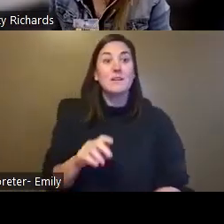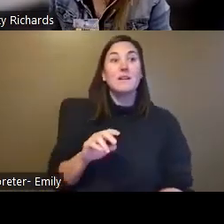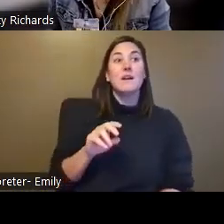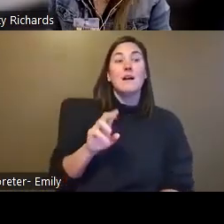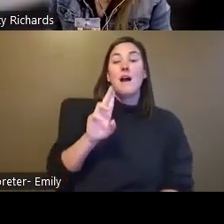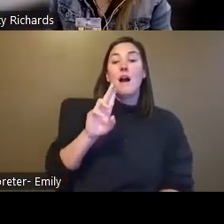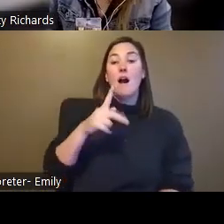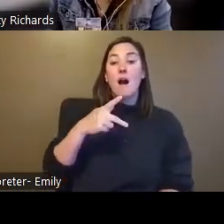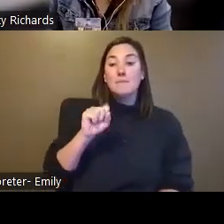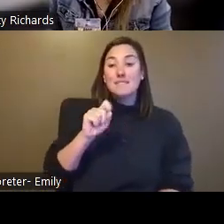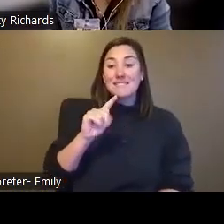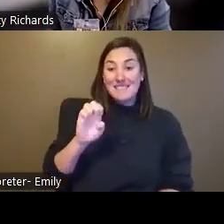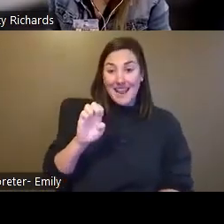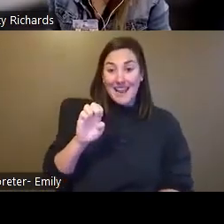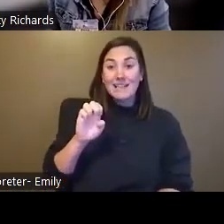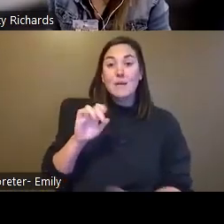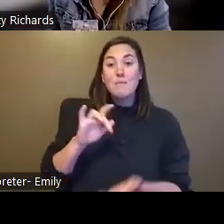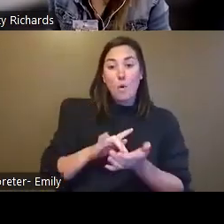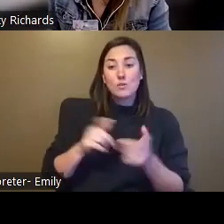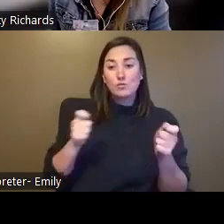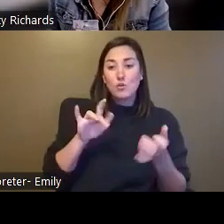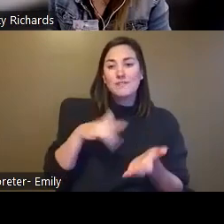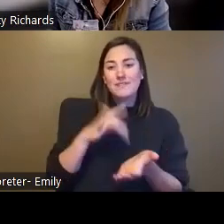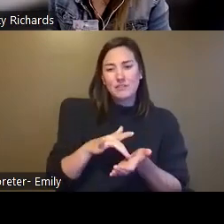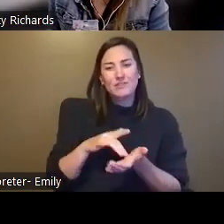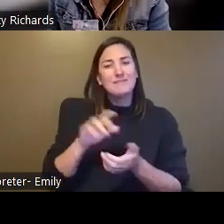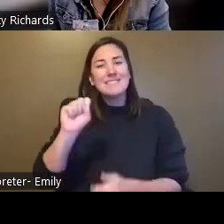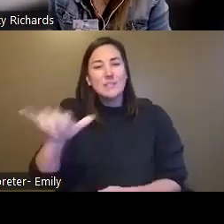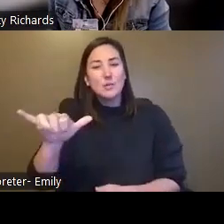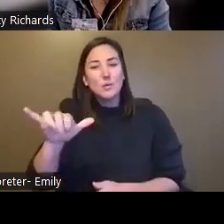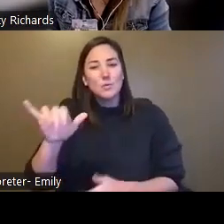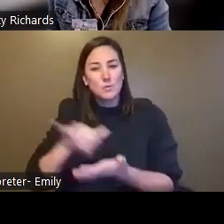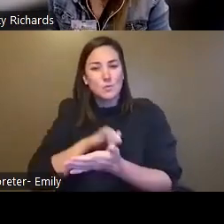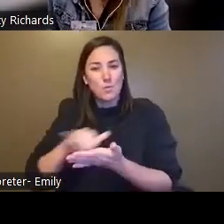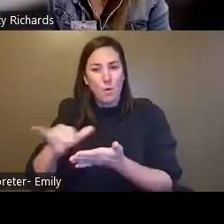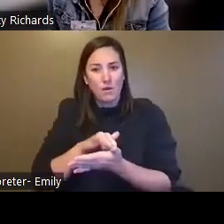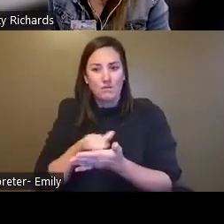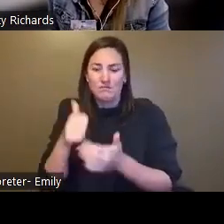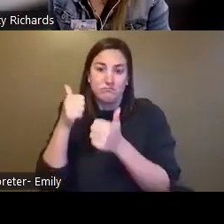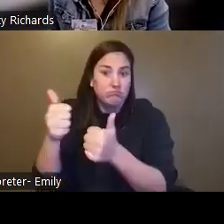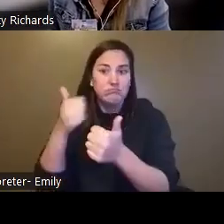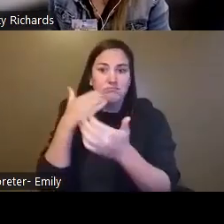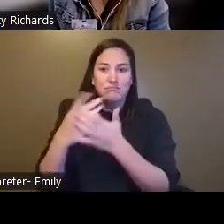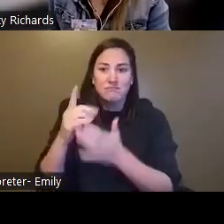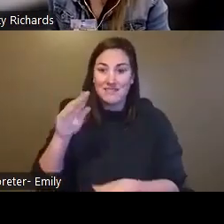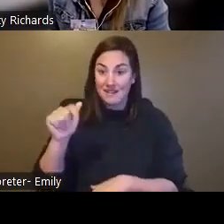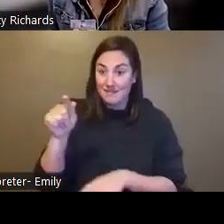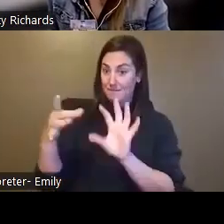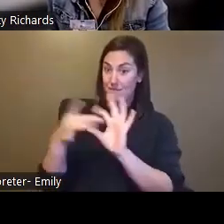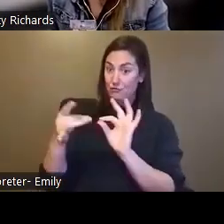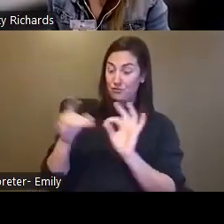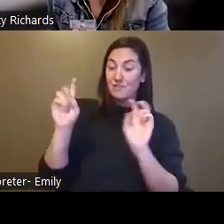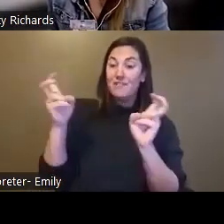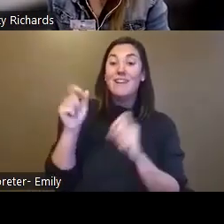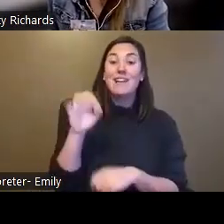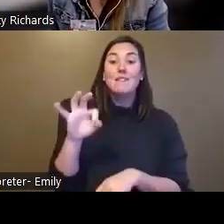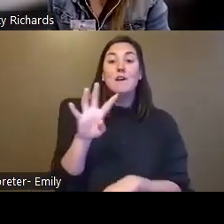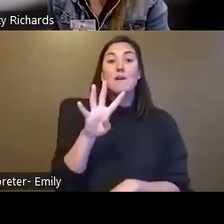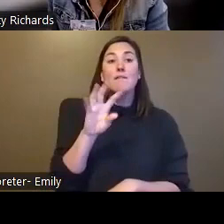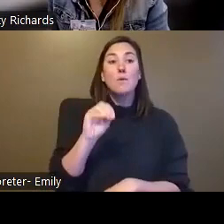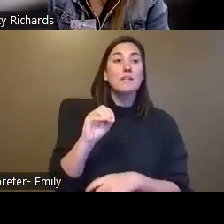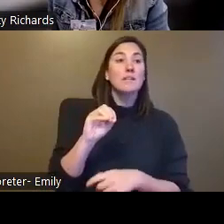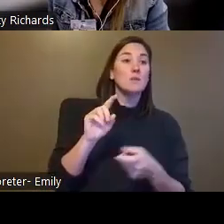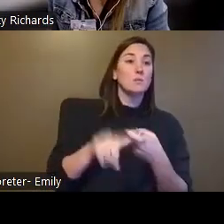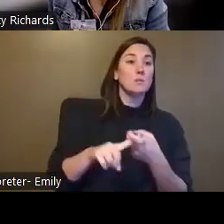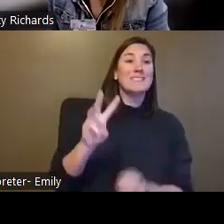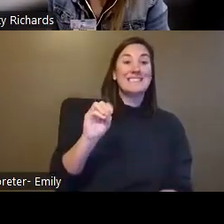is actually in Syracuse, and they're wonderful about providing us with data, they state that it takes 40 to 60 milligrams